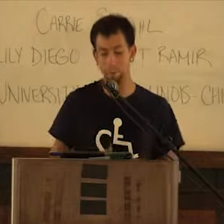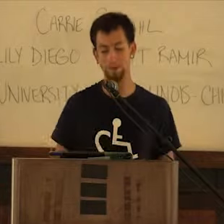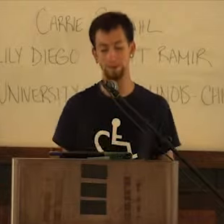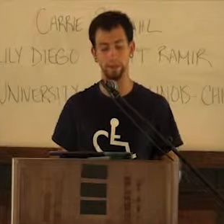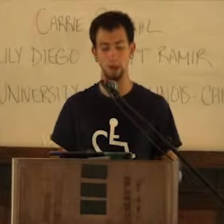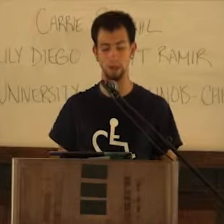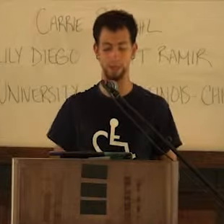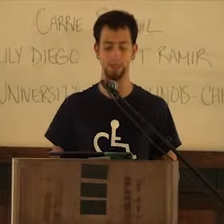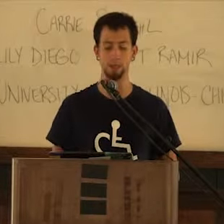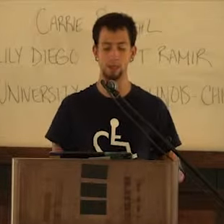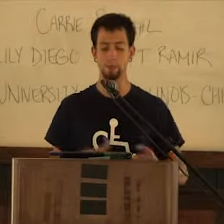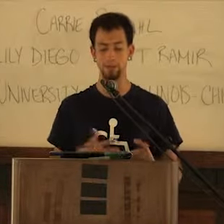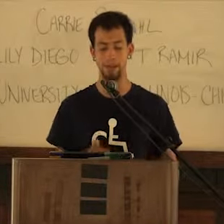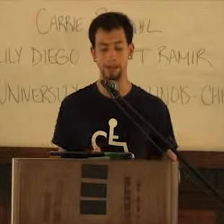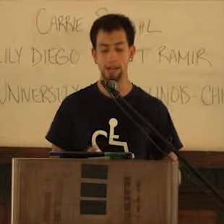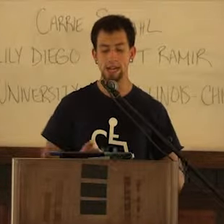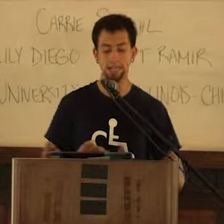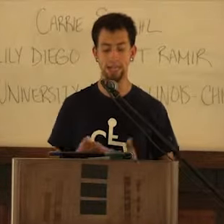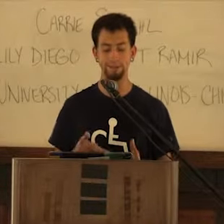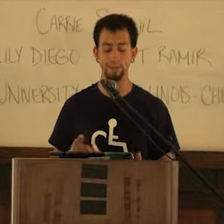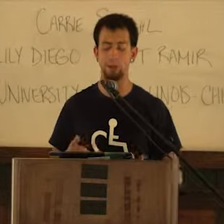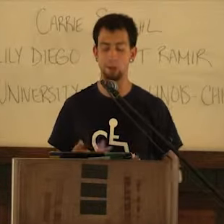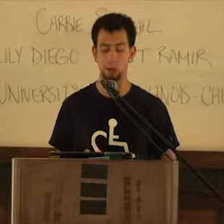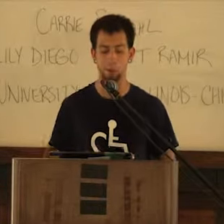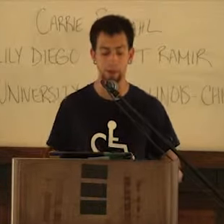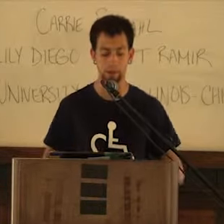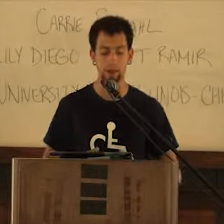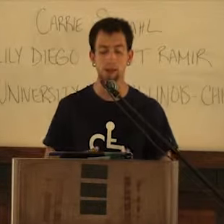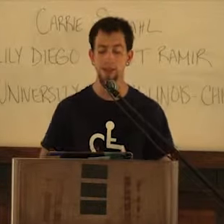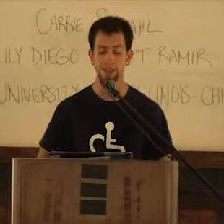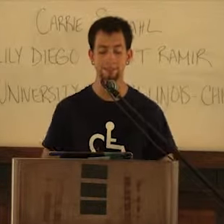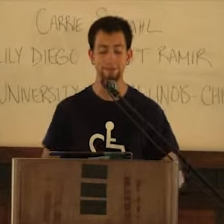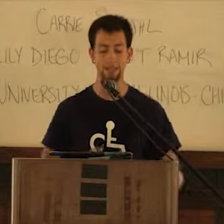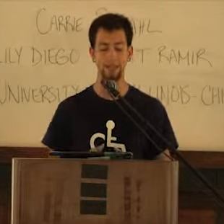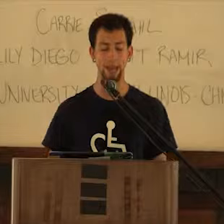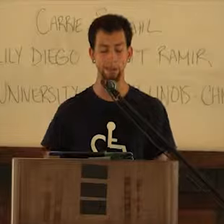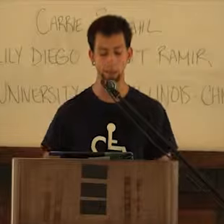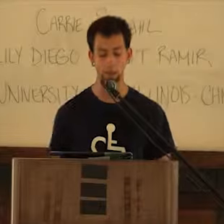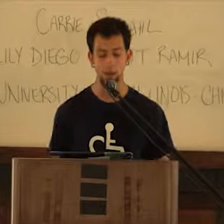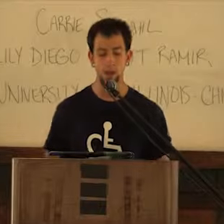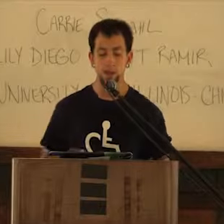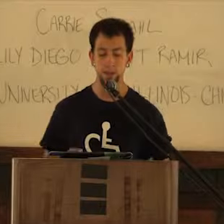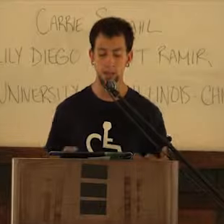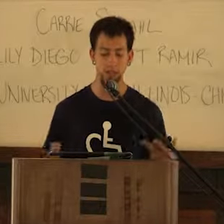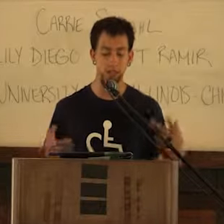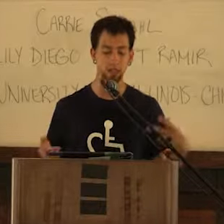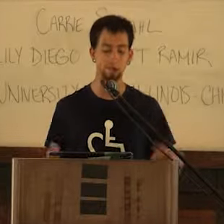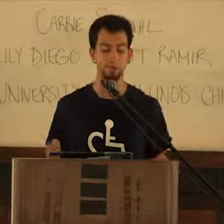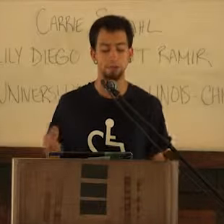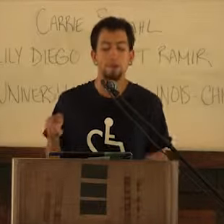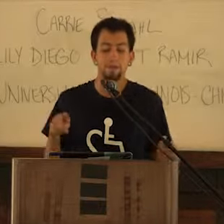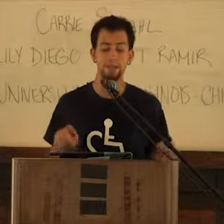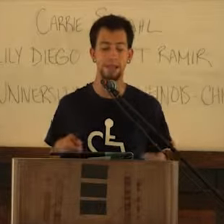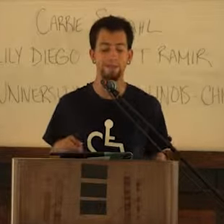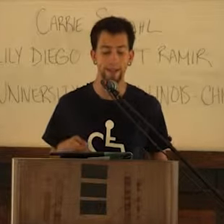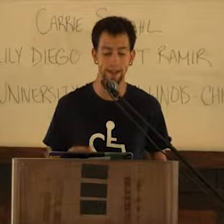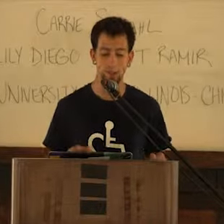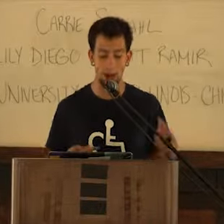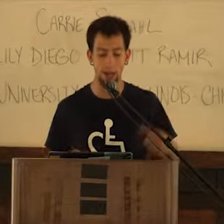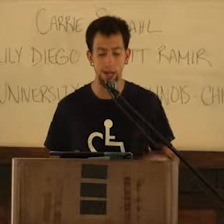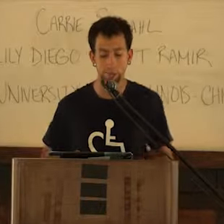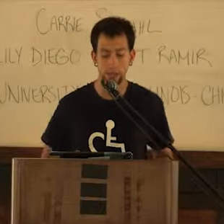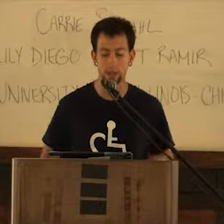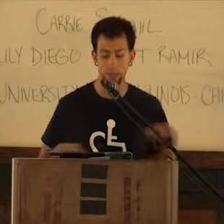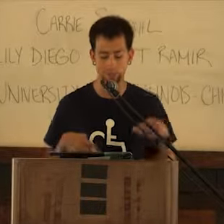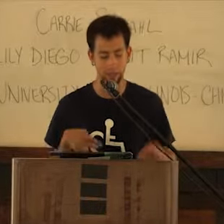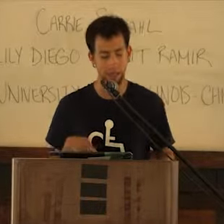tried to pull me from the darkness, when they sliced my mother open, laid me on the table, stuck the tubes where they fit,